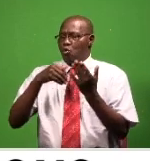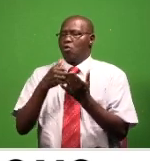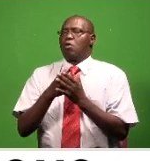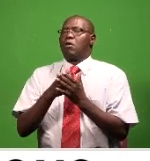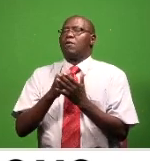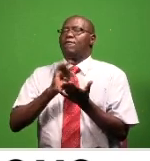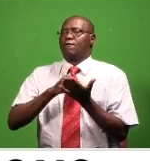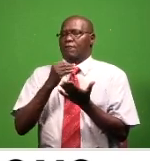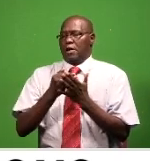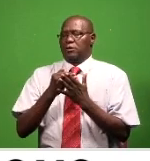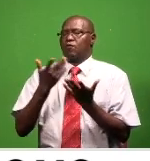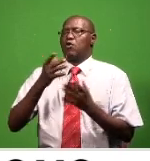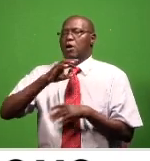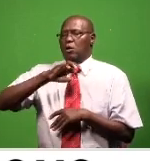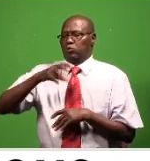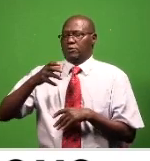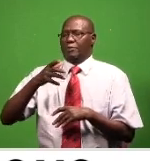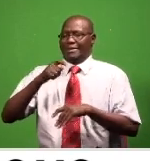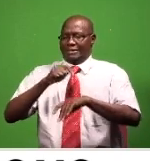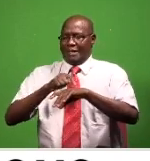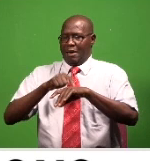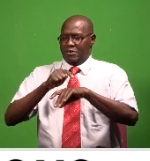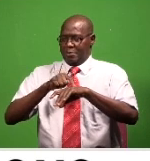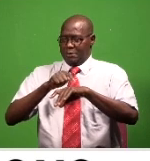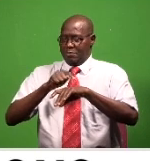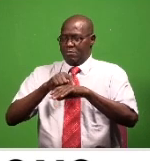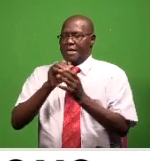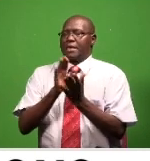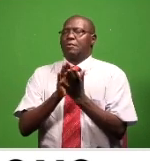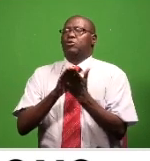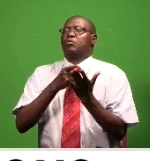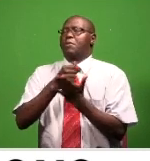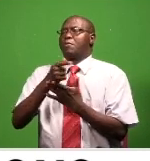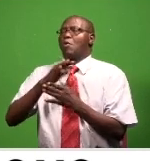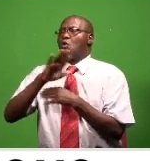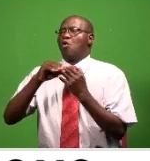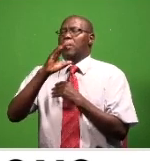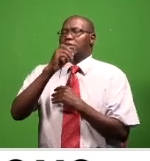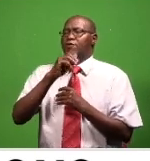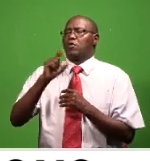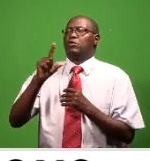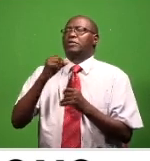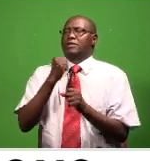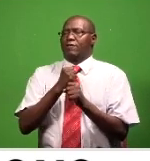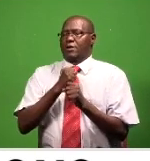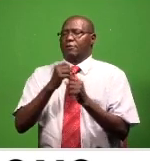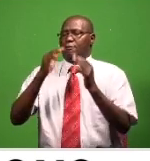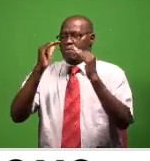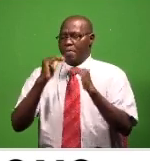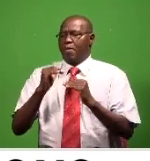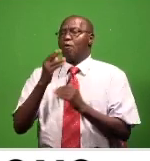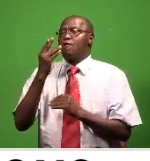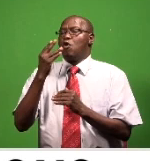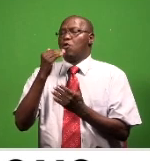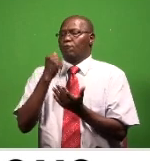counties and for the timely payment of salaries to all civil servants. The fourth office we were to visit